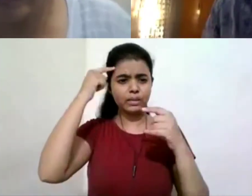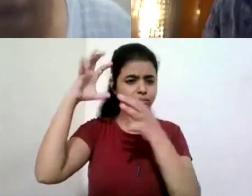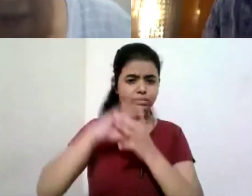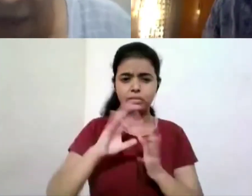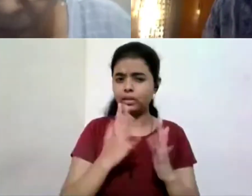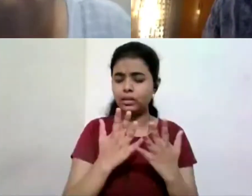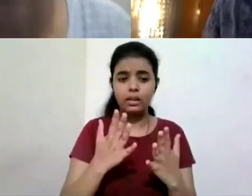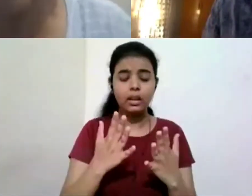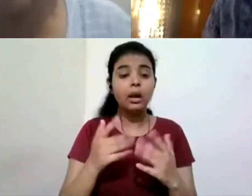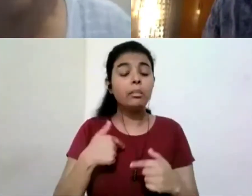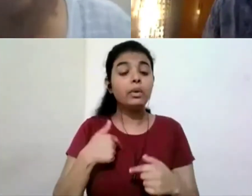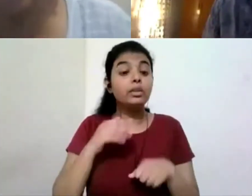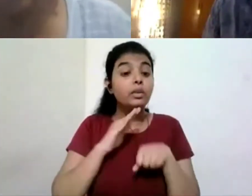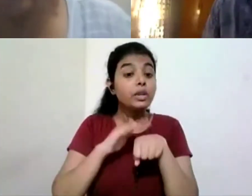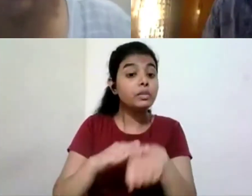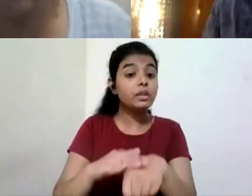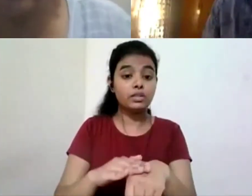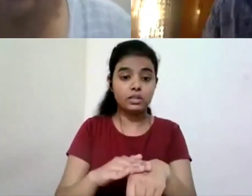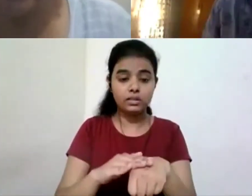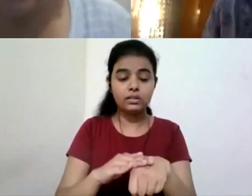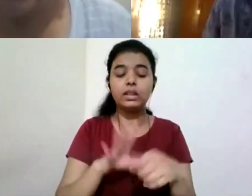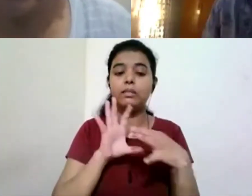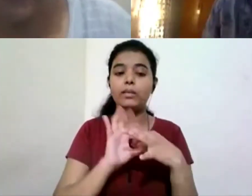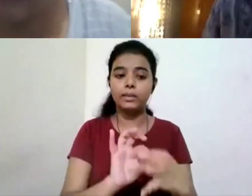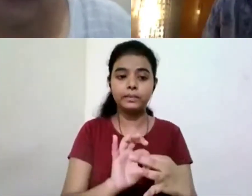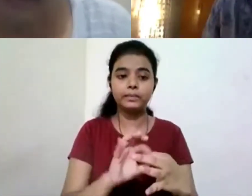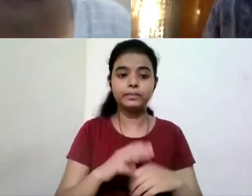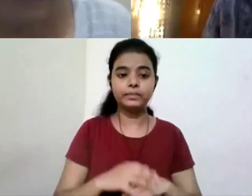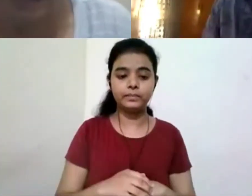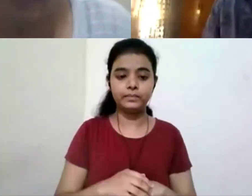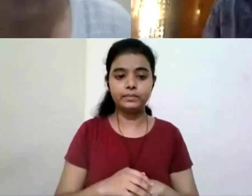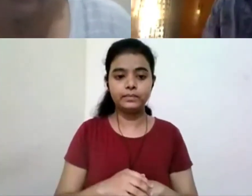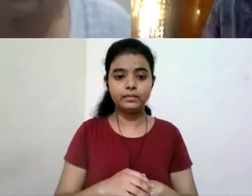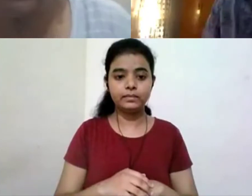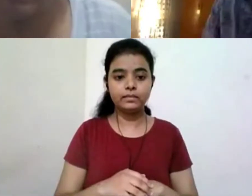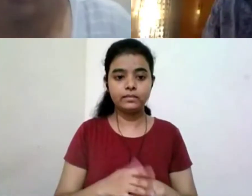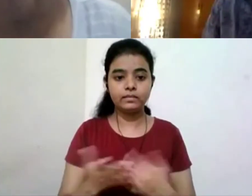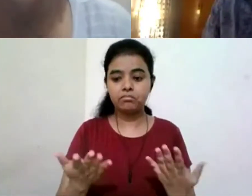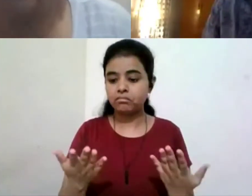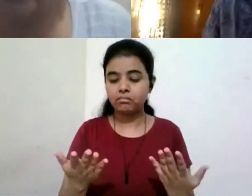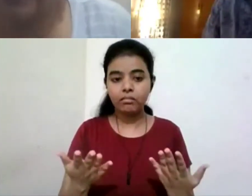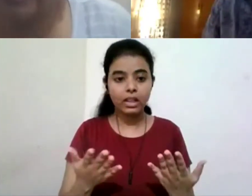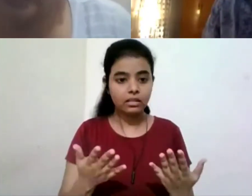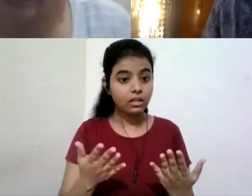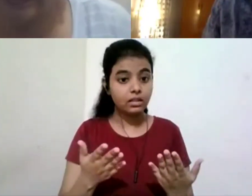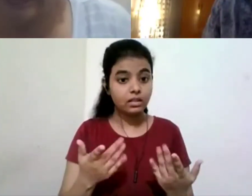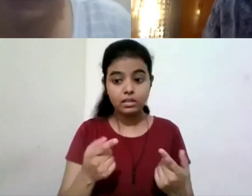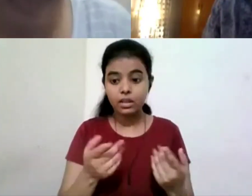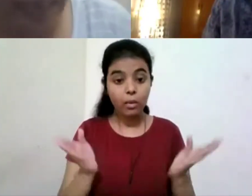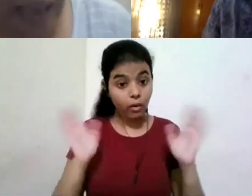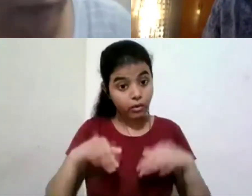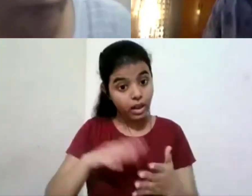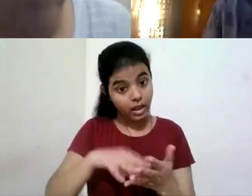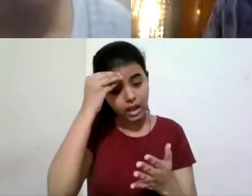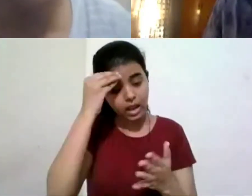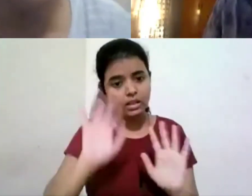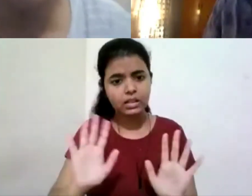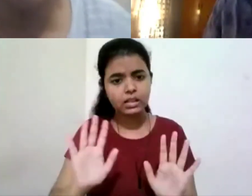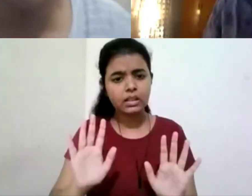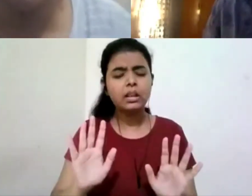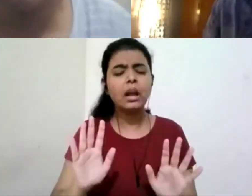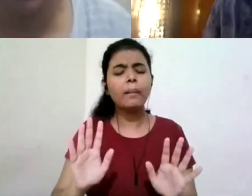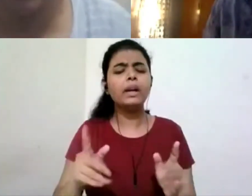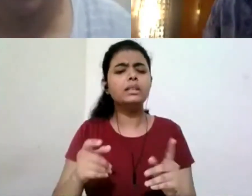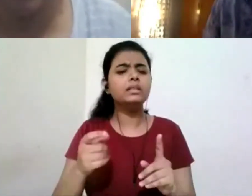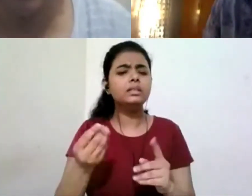it, but an experiential engagement with it, that doesn't come in the same way elsewhere. See, I can in principle agree